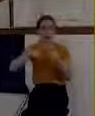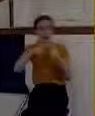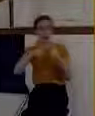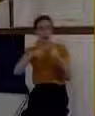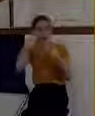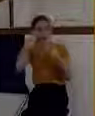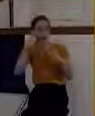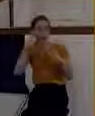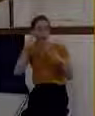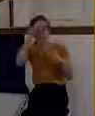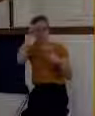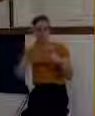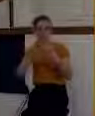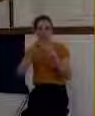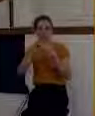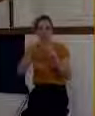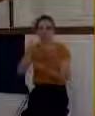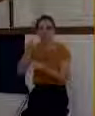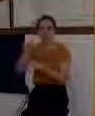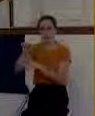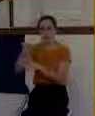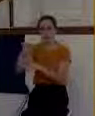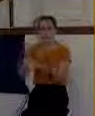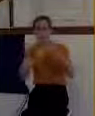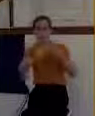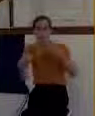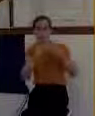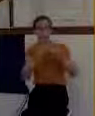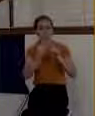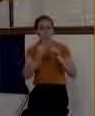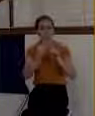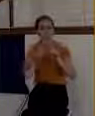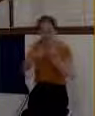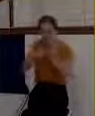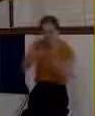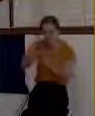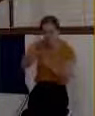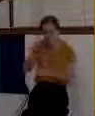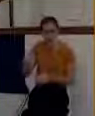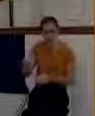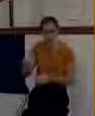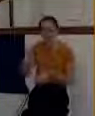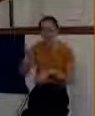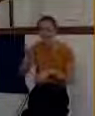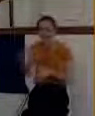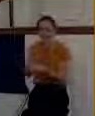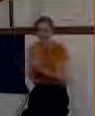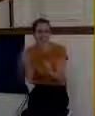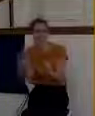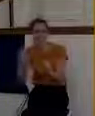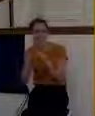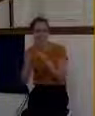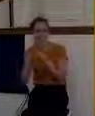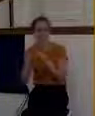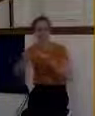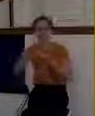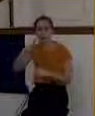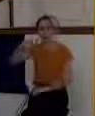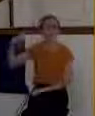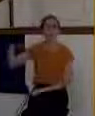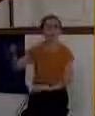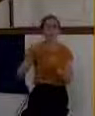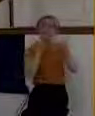safety. Yet he abandoned it by disobeying and staying and eating and drinking in Bethel. For the old prophet of Bethel, the